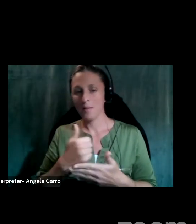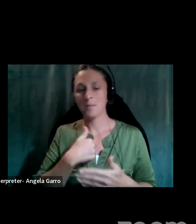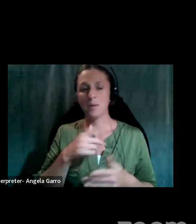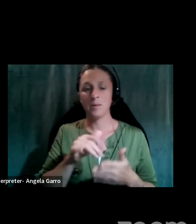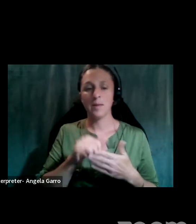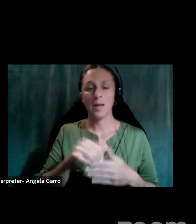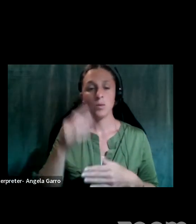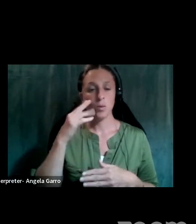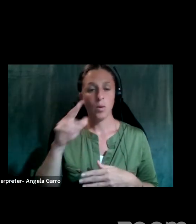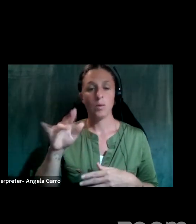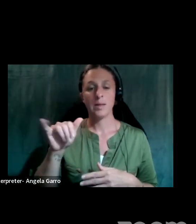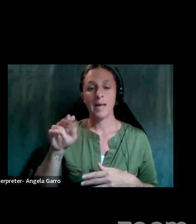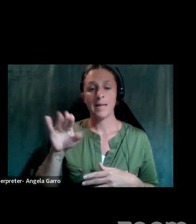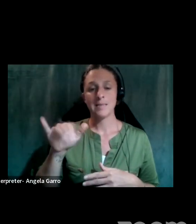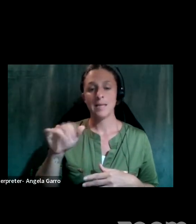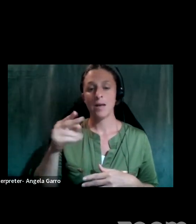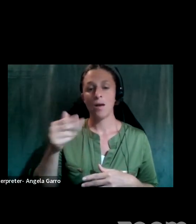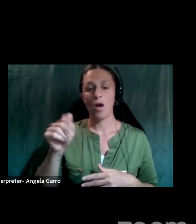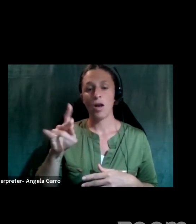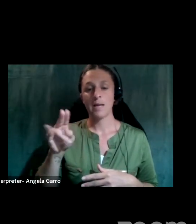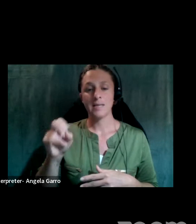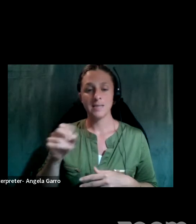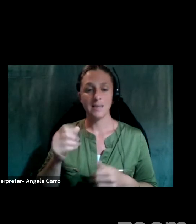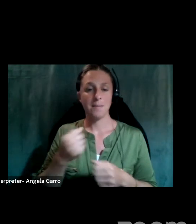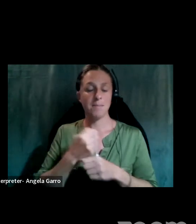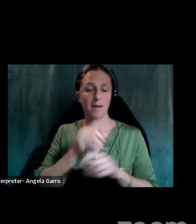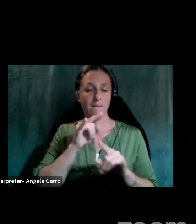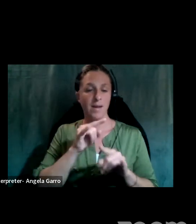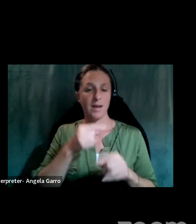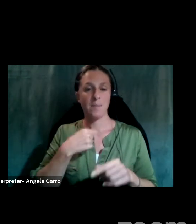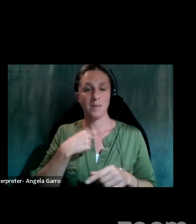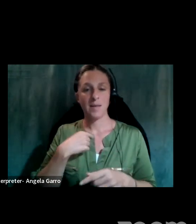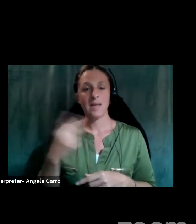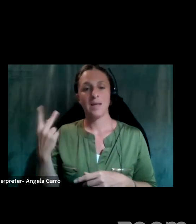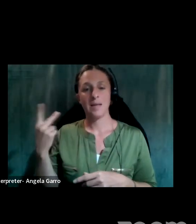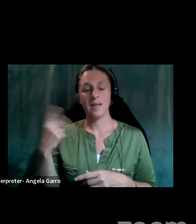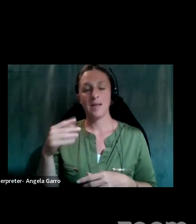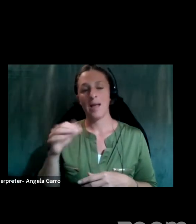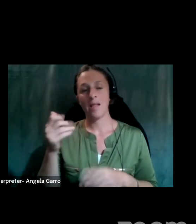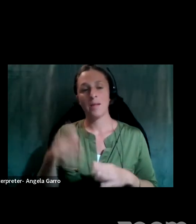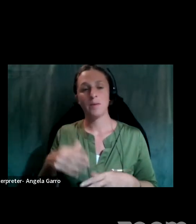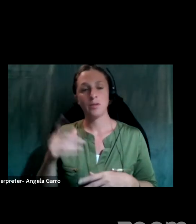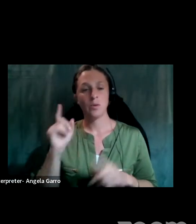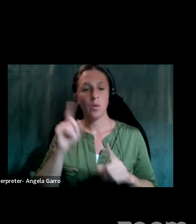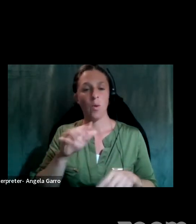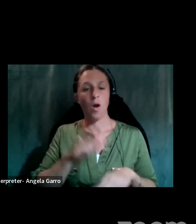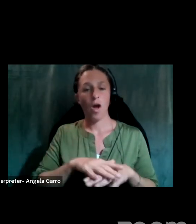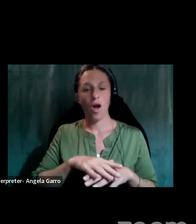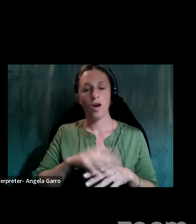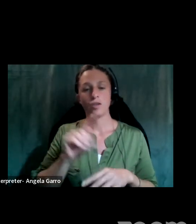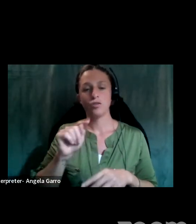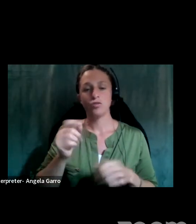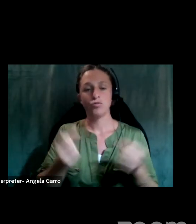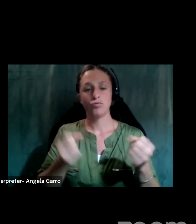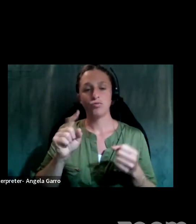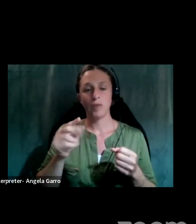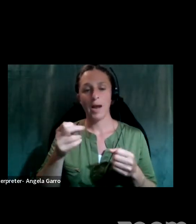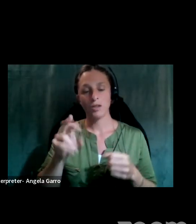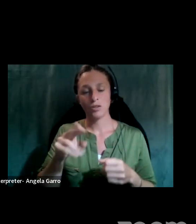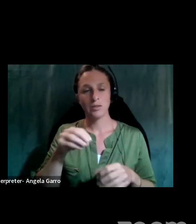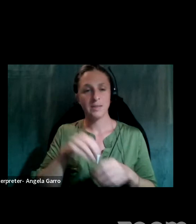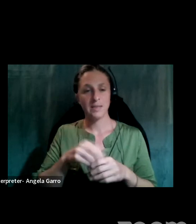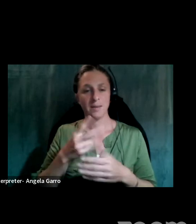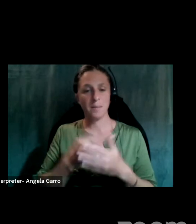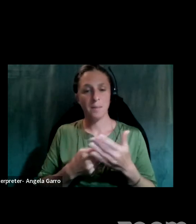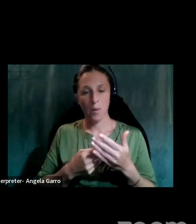Yancy Hawkins made fun of me and another person for going on both of the tractors at both of the groundbreakings? No, I did And not. Yancy is in one of the photos being